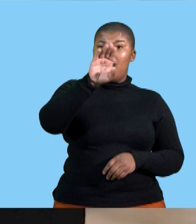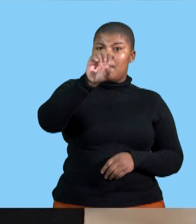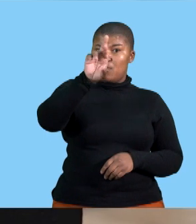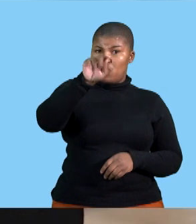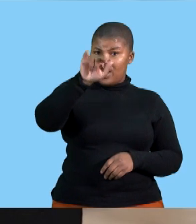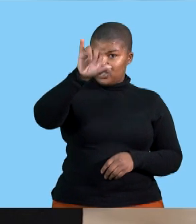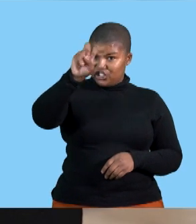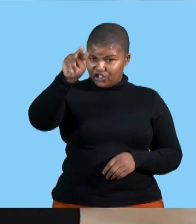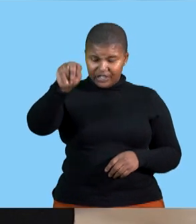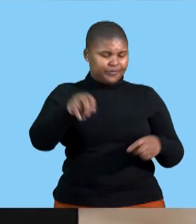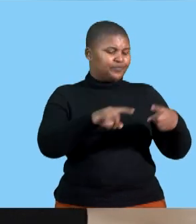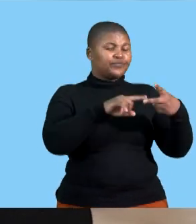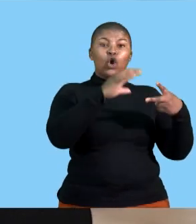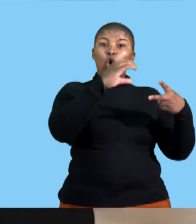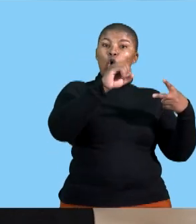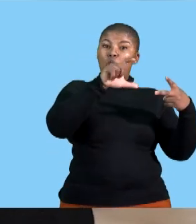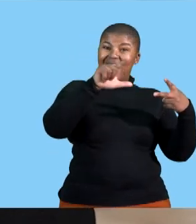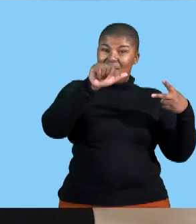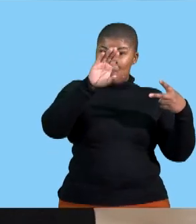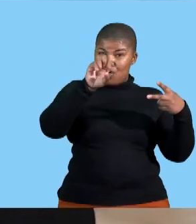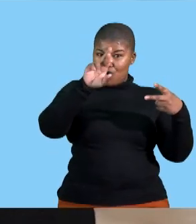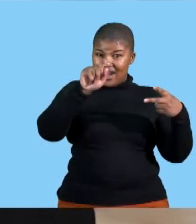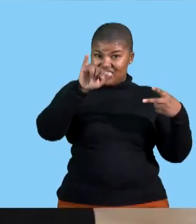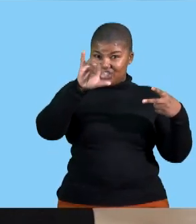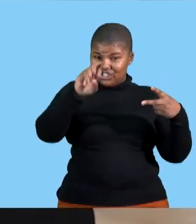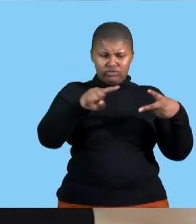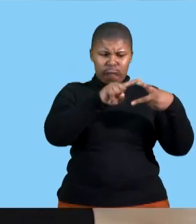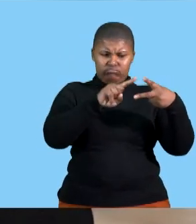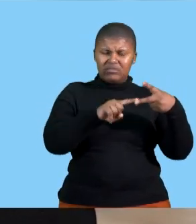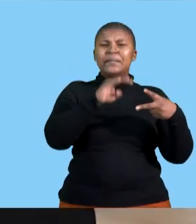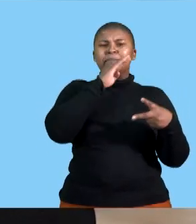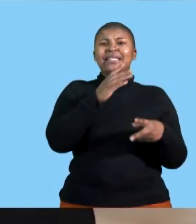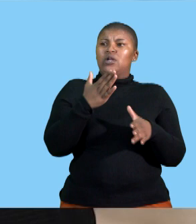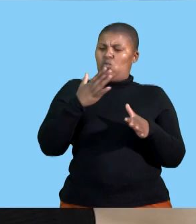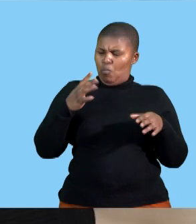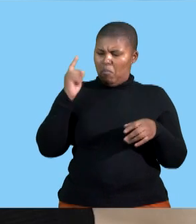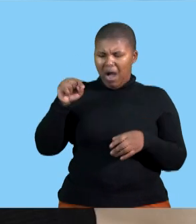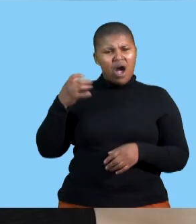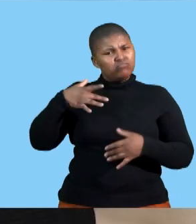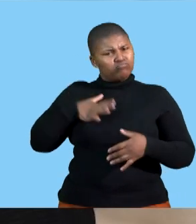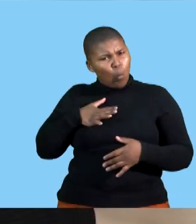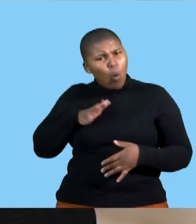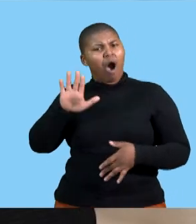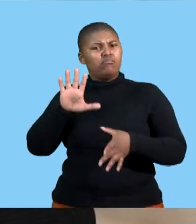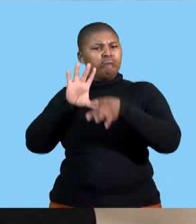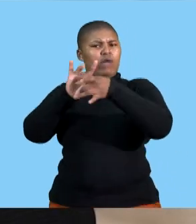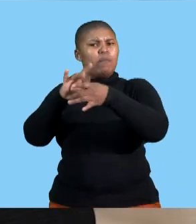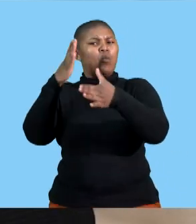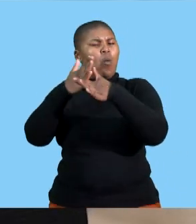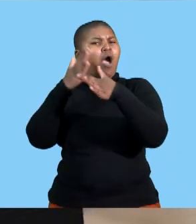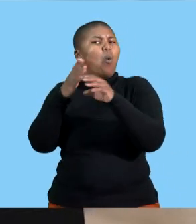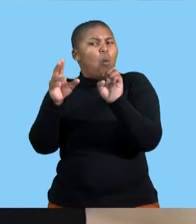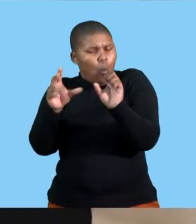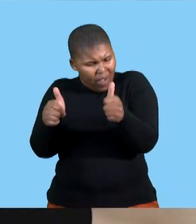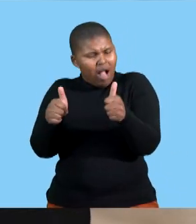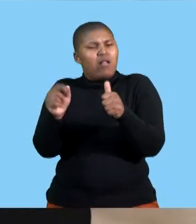are willing to work together as a unit, we are going to do what? We are going to achieve the team objectives that were set